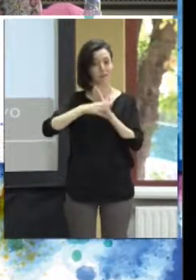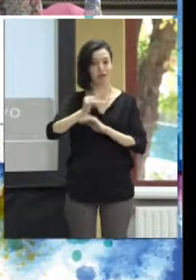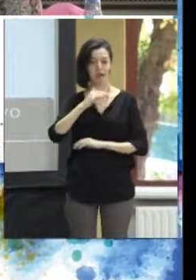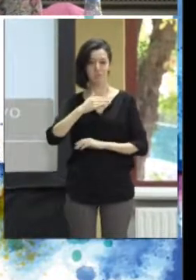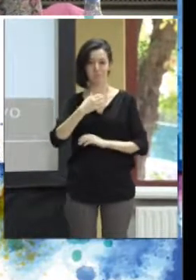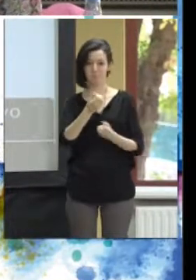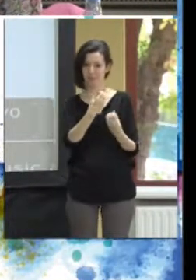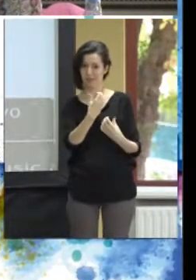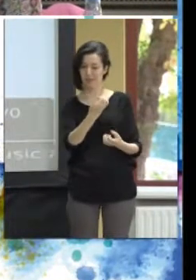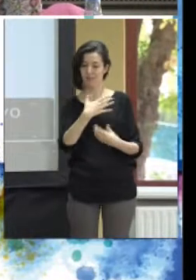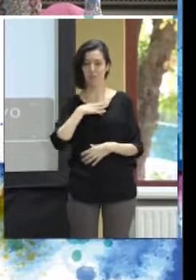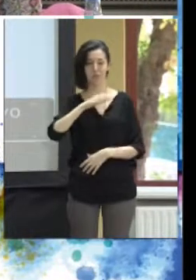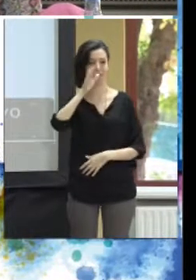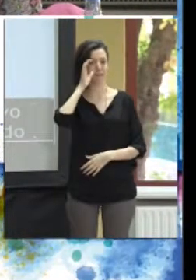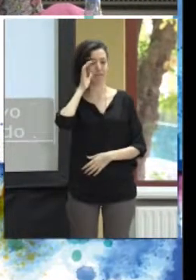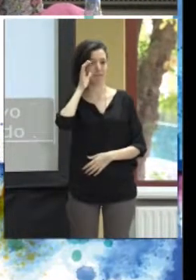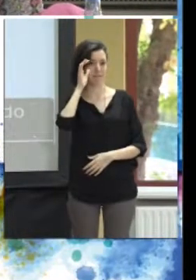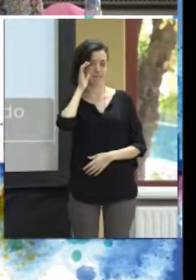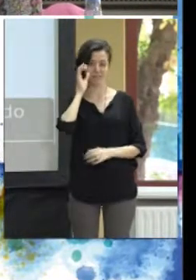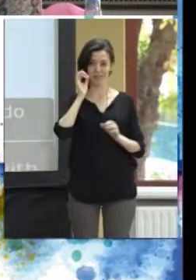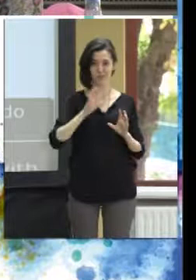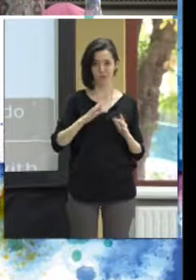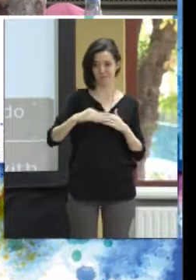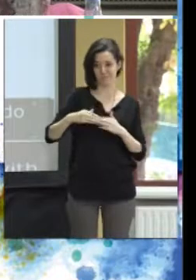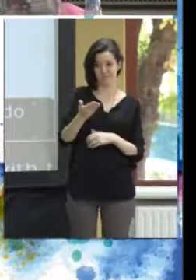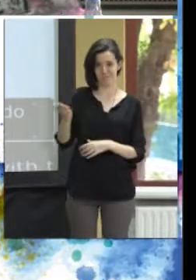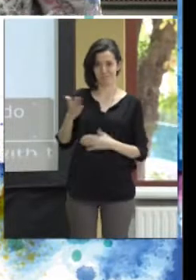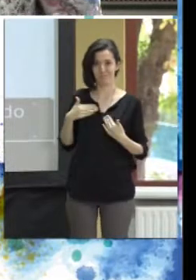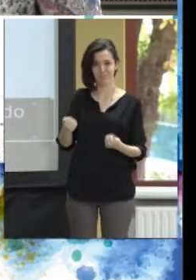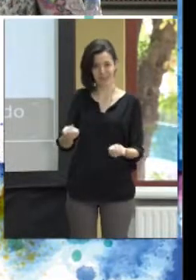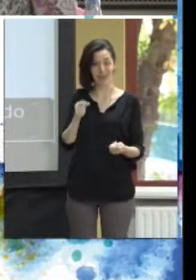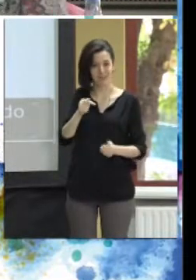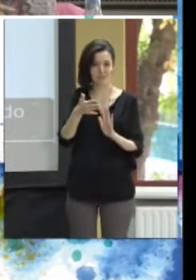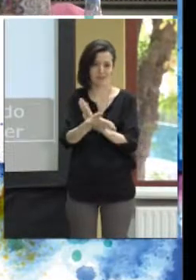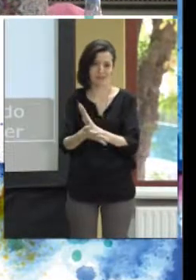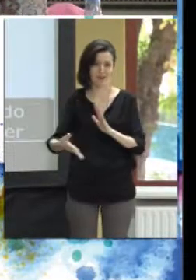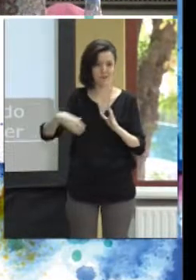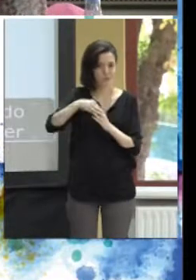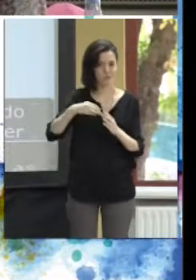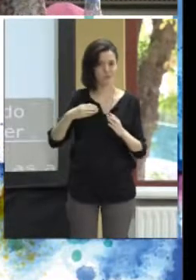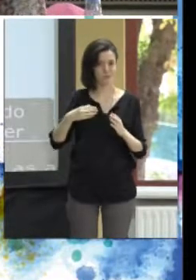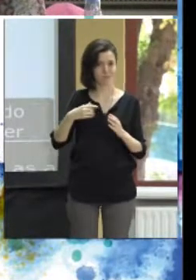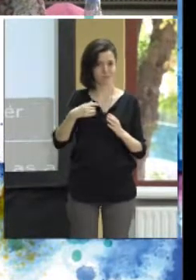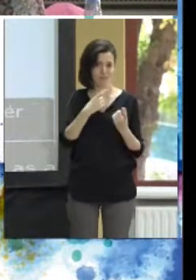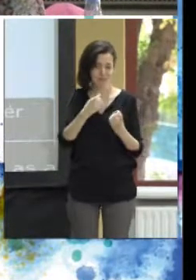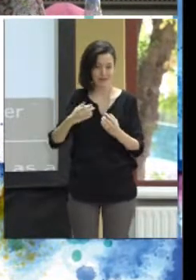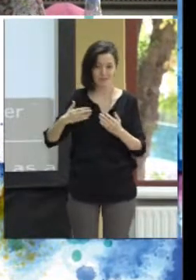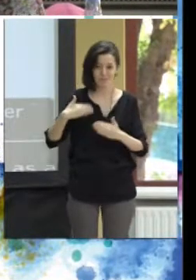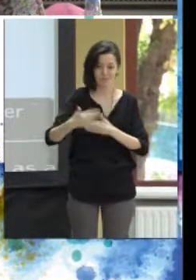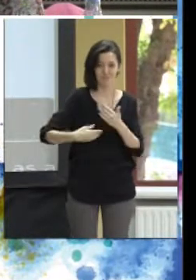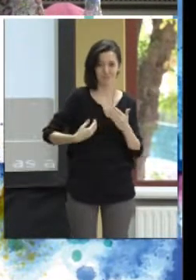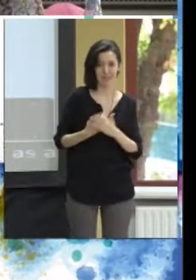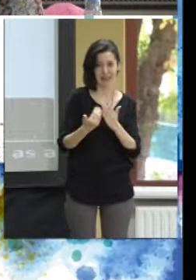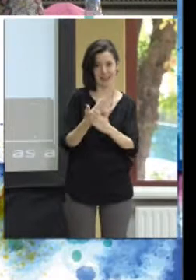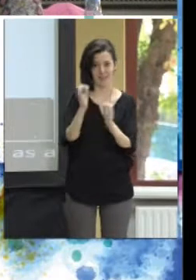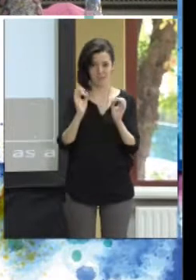be at the same level of conditions as any spectator. And that's what when we think about